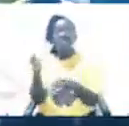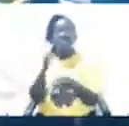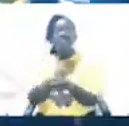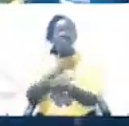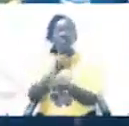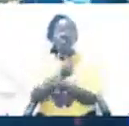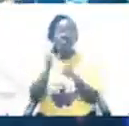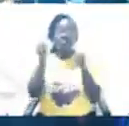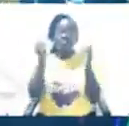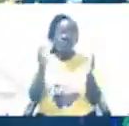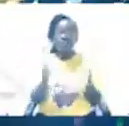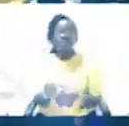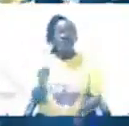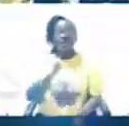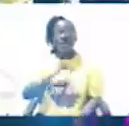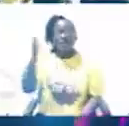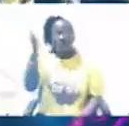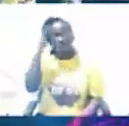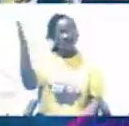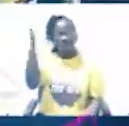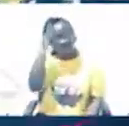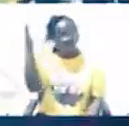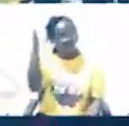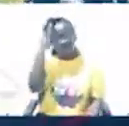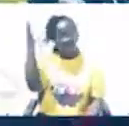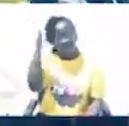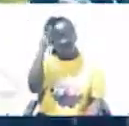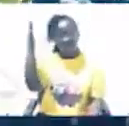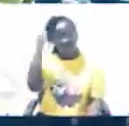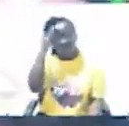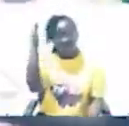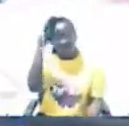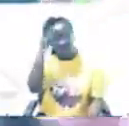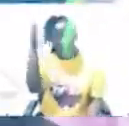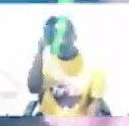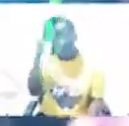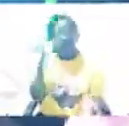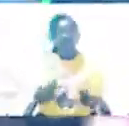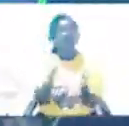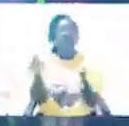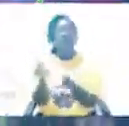is my Savior. Sing it, I know, I know.